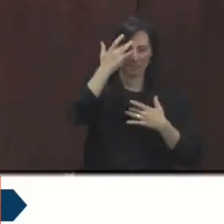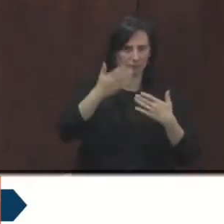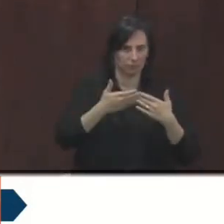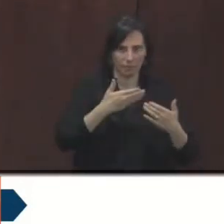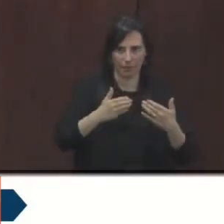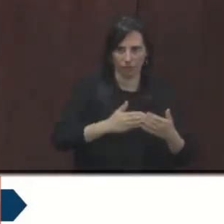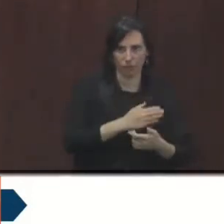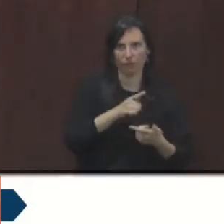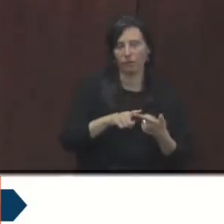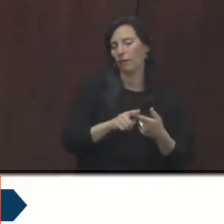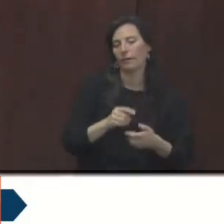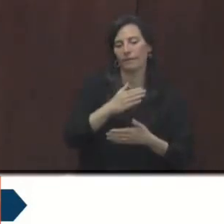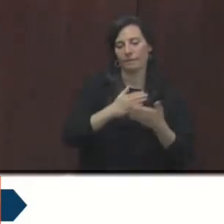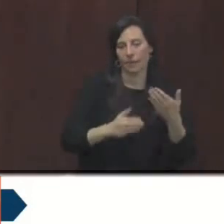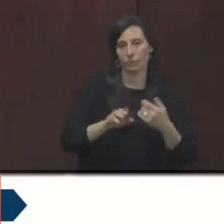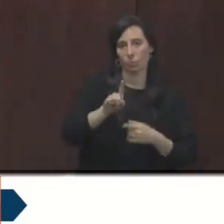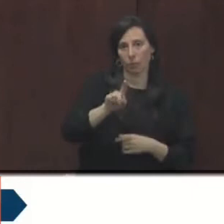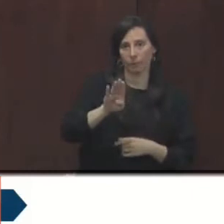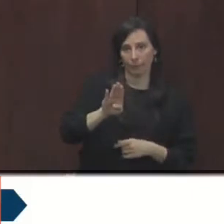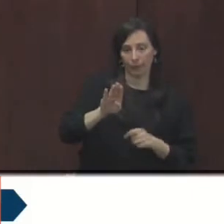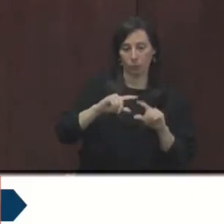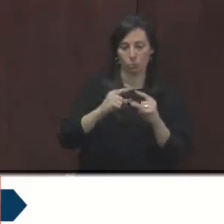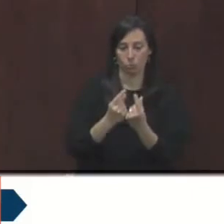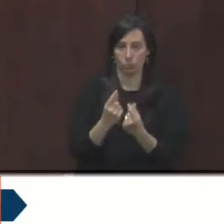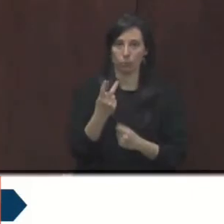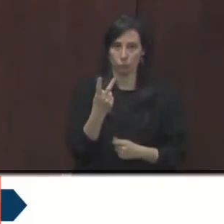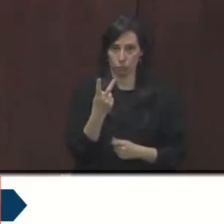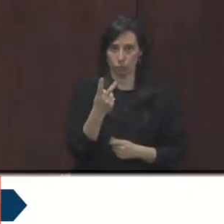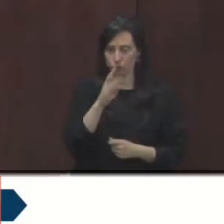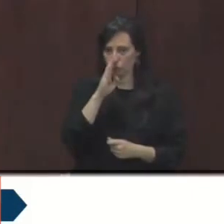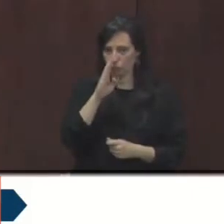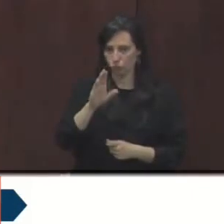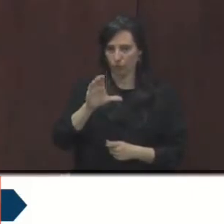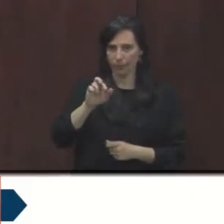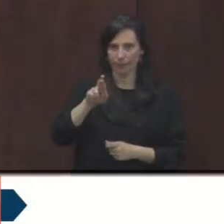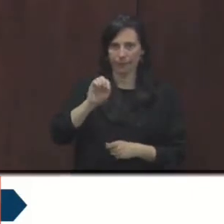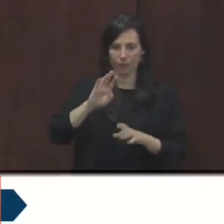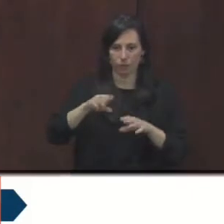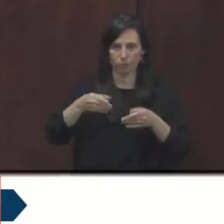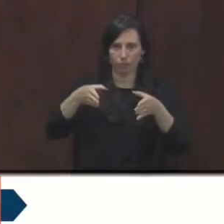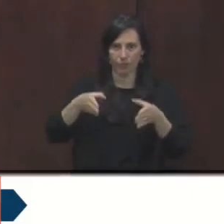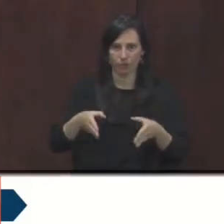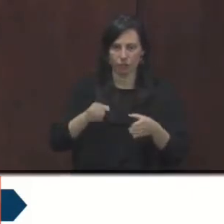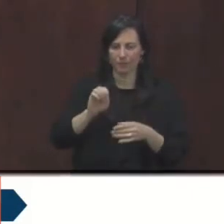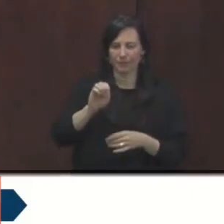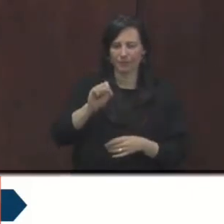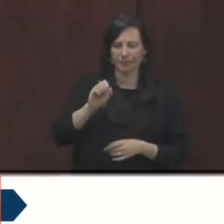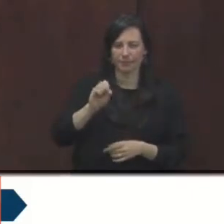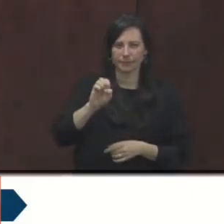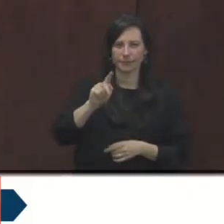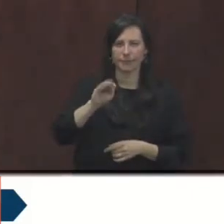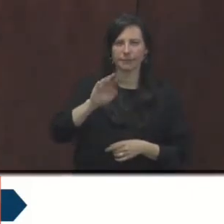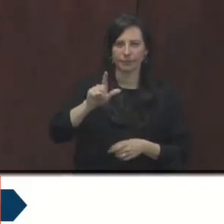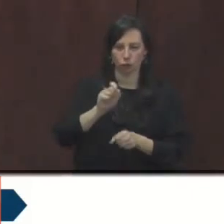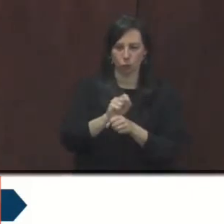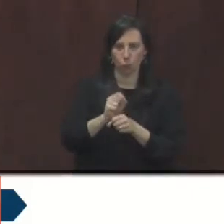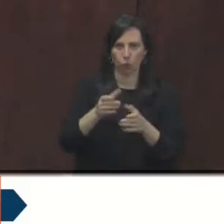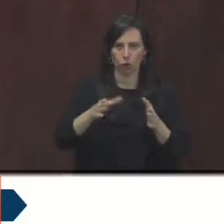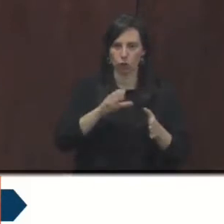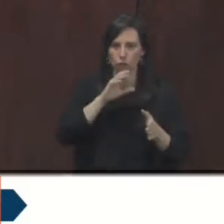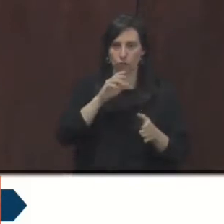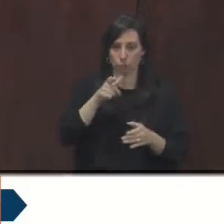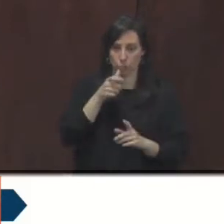Phase 1B Group 2 will be direct care providers and frontline essential workers who are 50 and